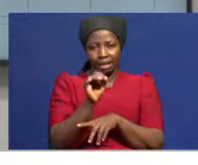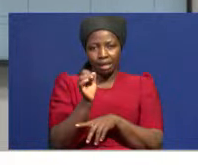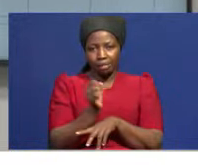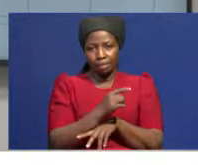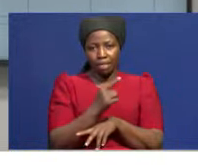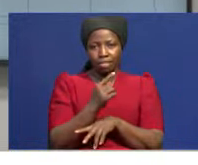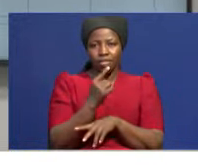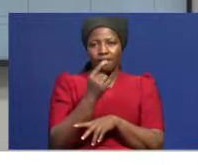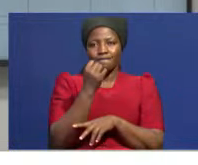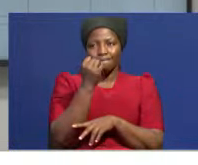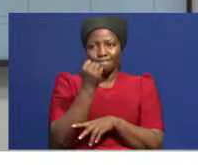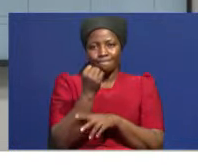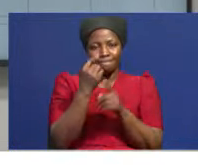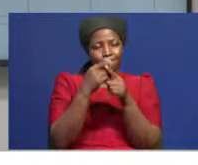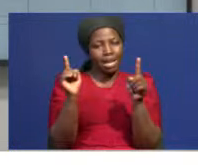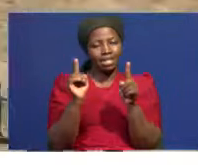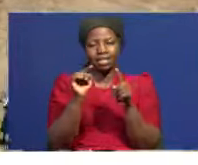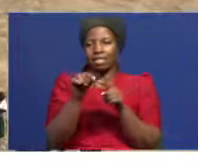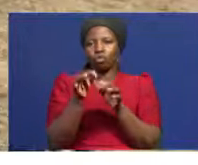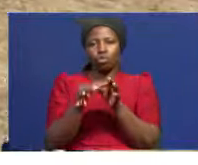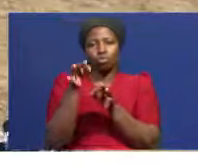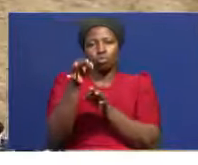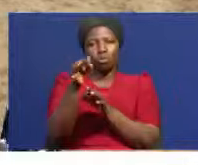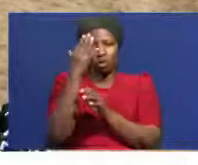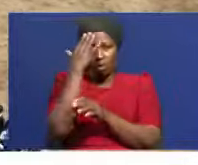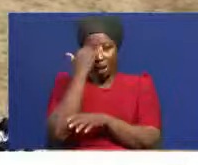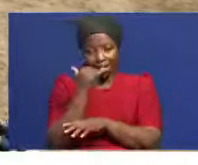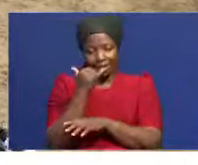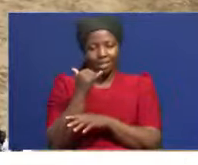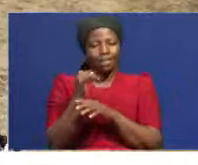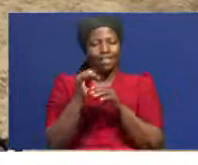to flooding across the country.